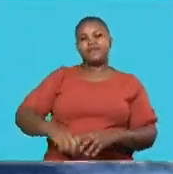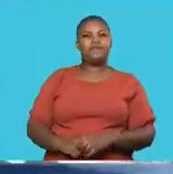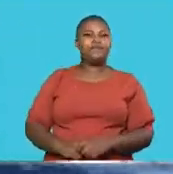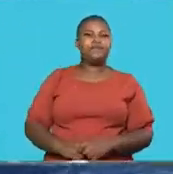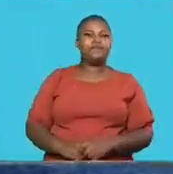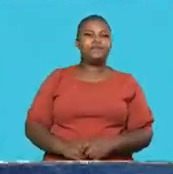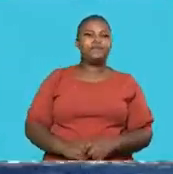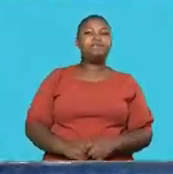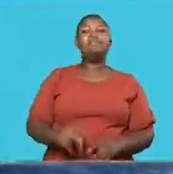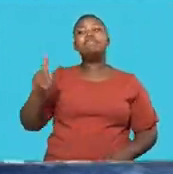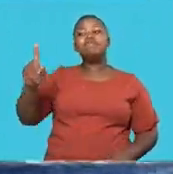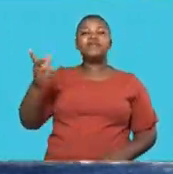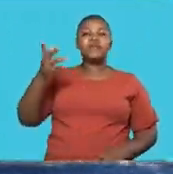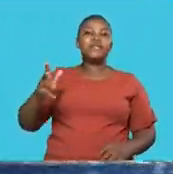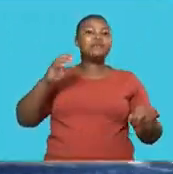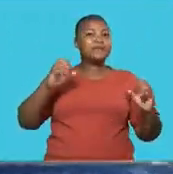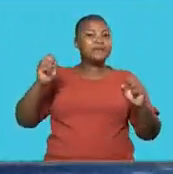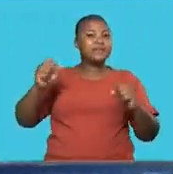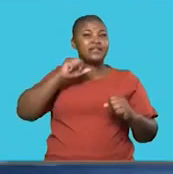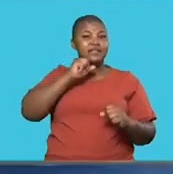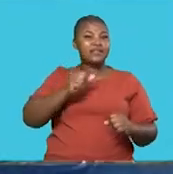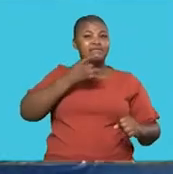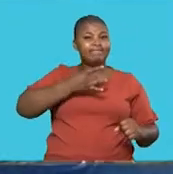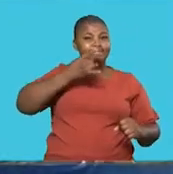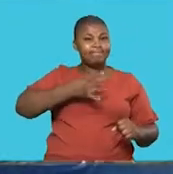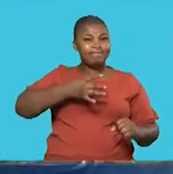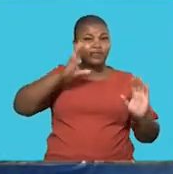batlhiwa ga bobedi bona bo tlotseng ka Moqebelo e ntse